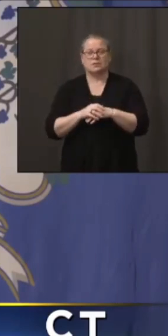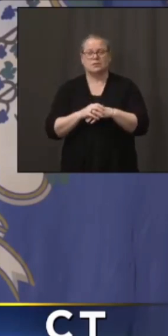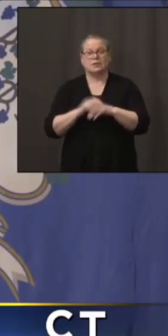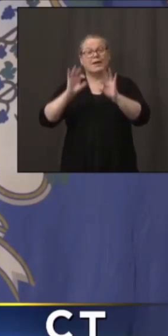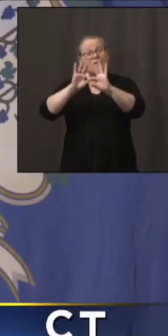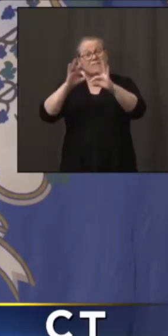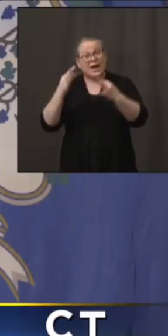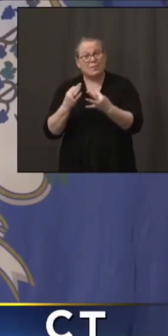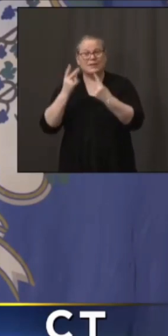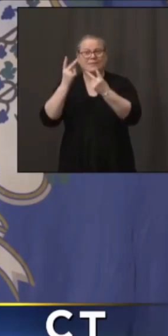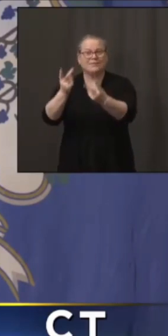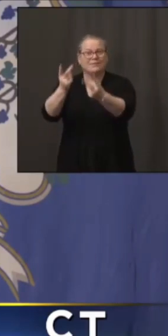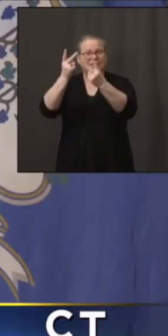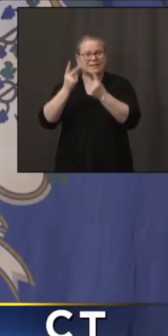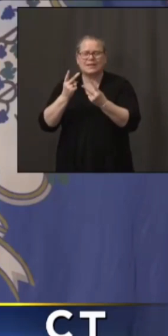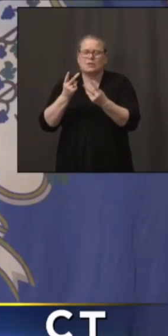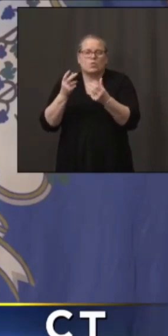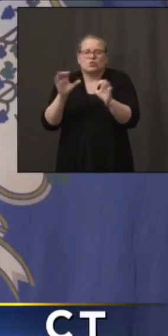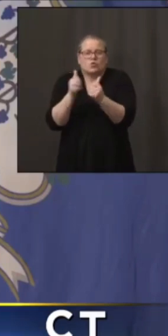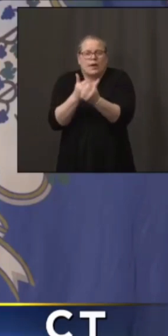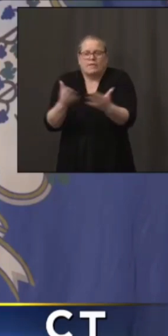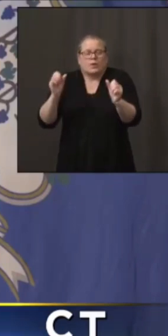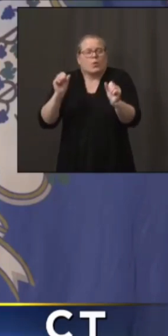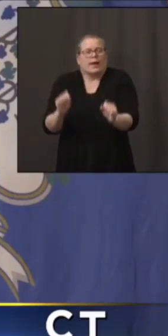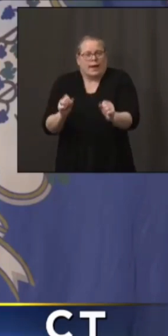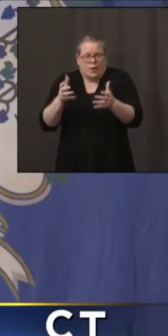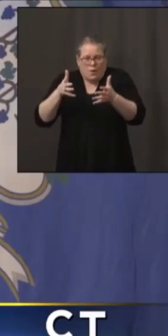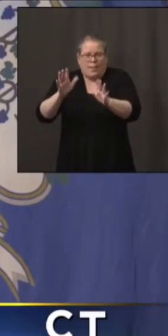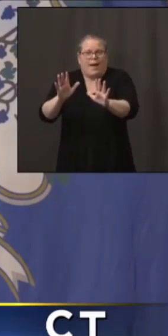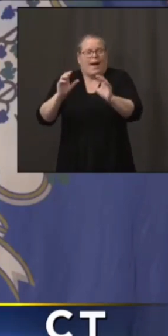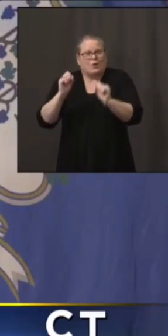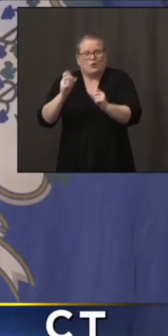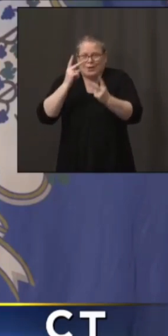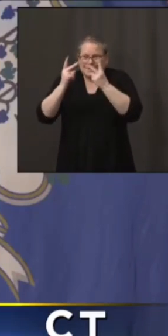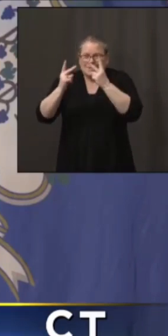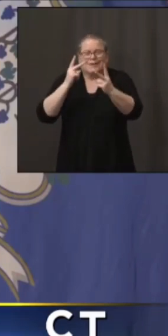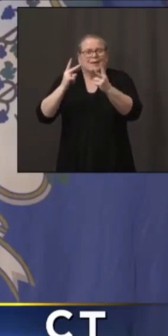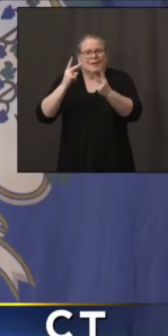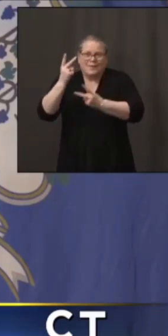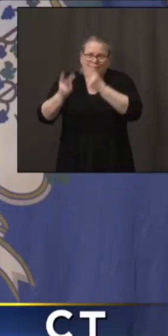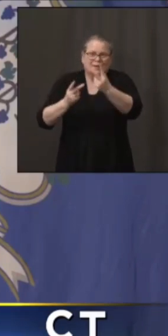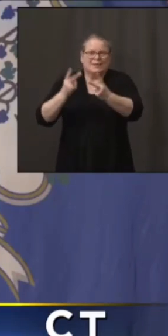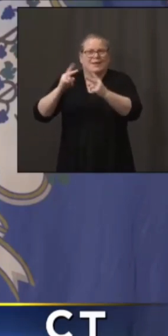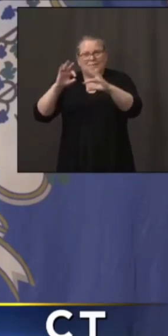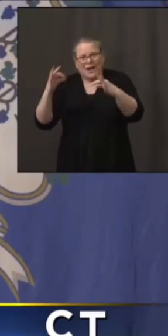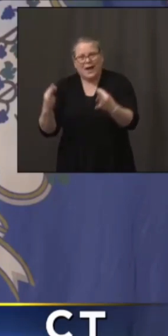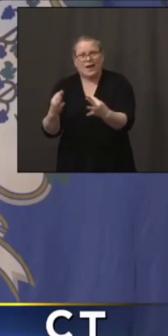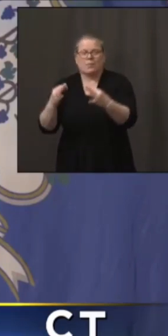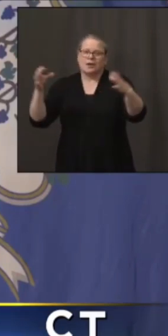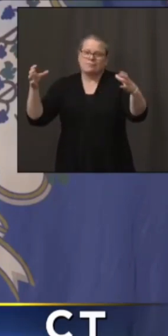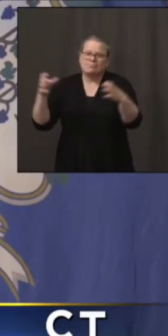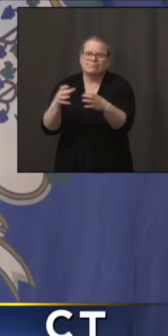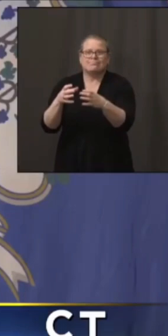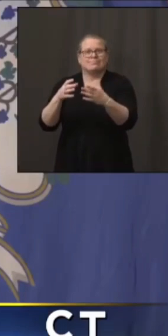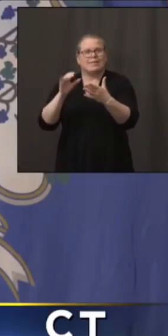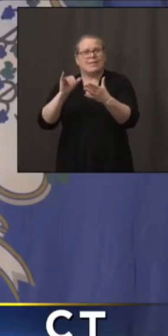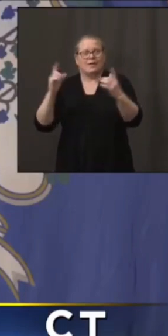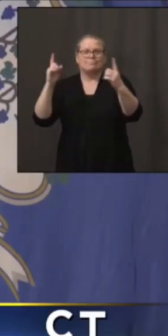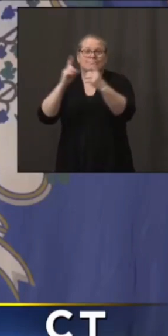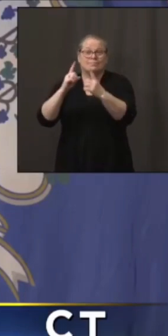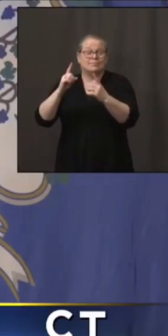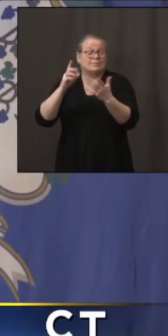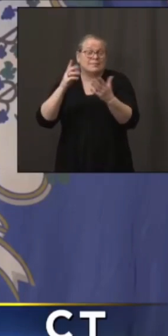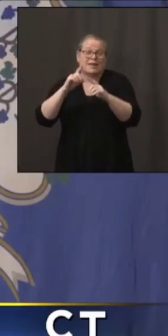can, Christine, to make that possible. And, depending on the severity, we can make that even more